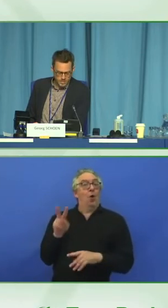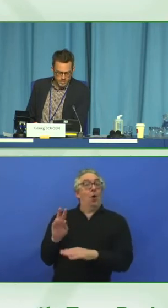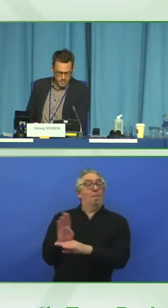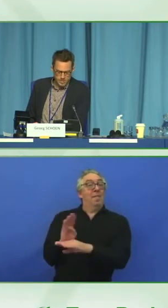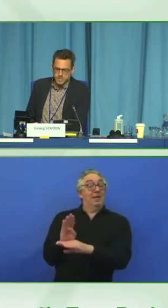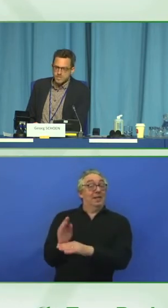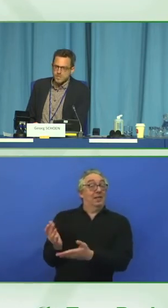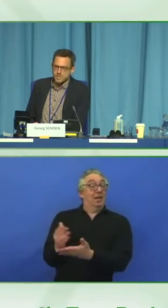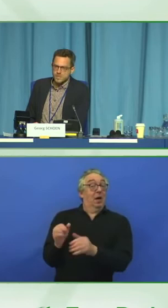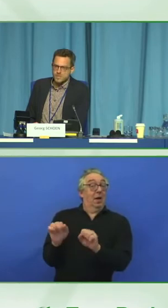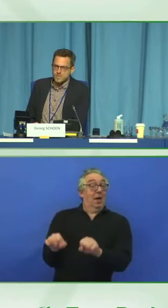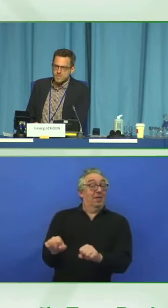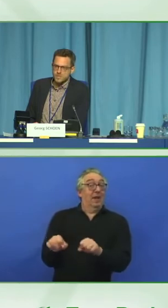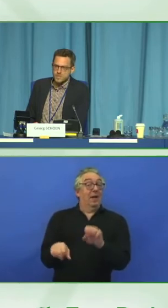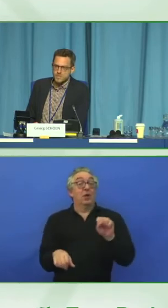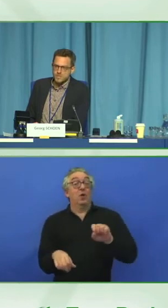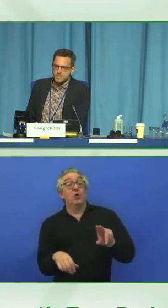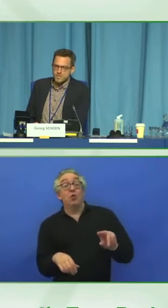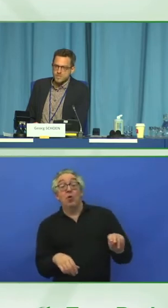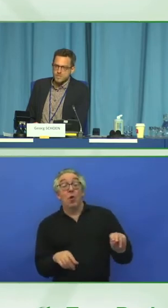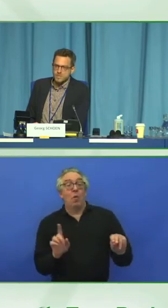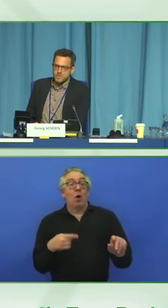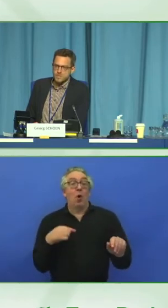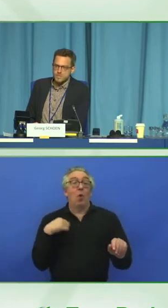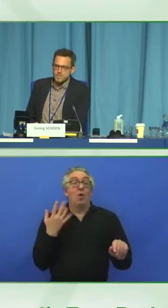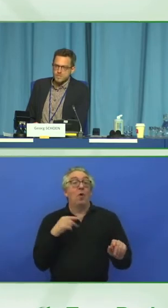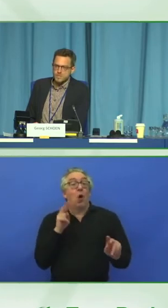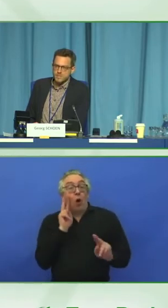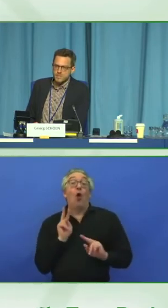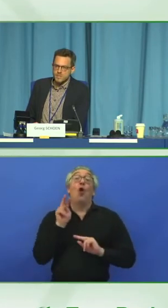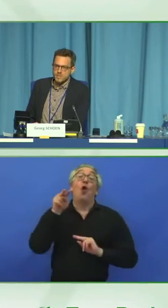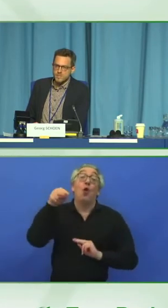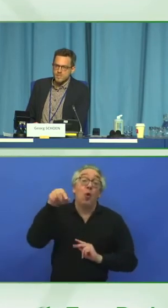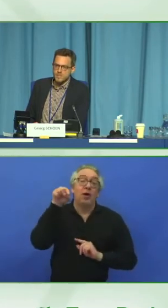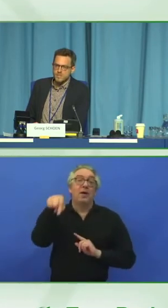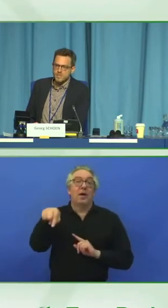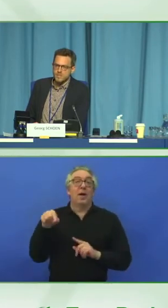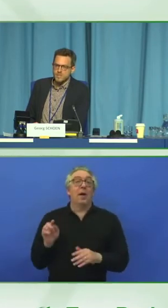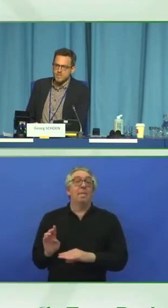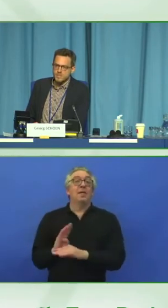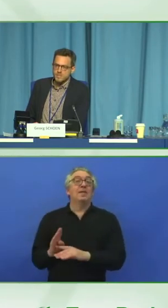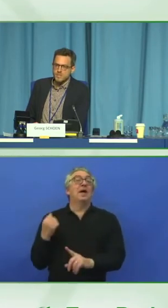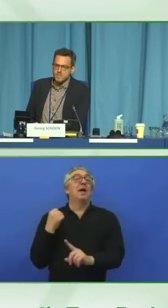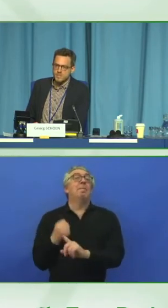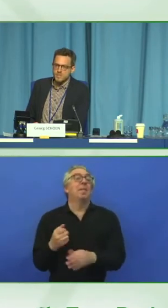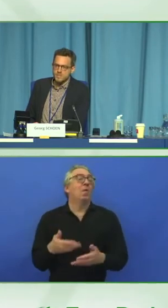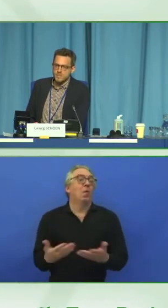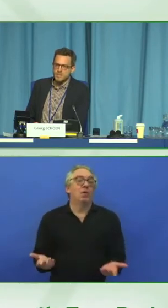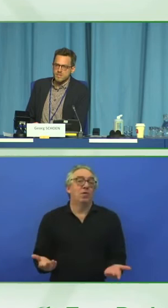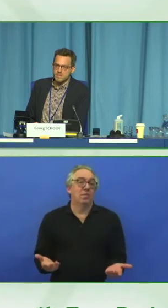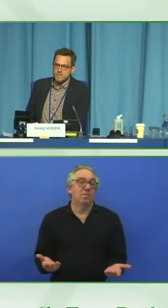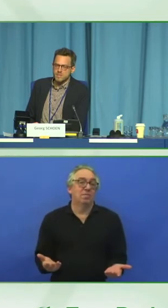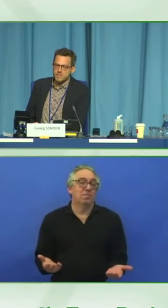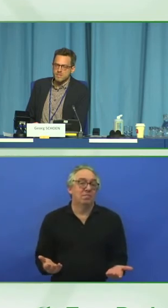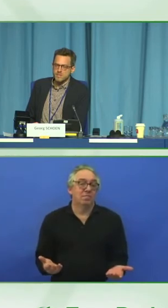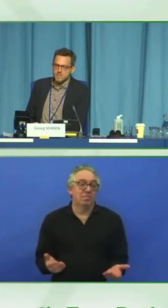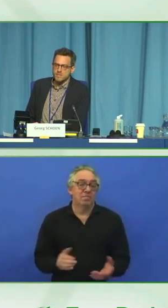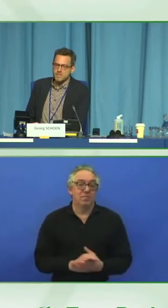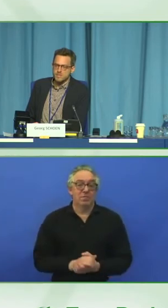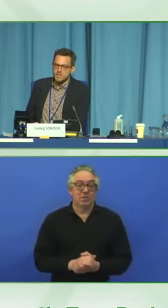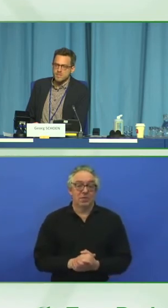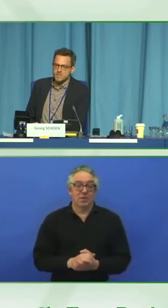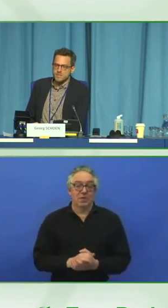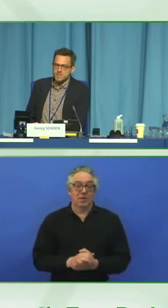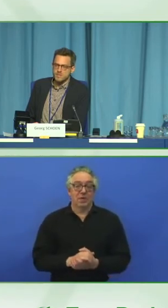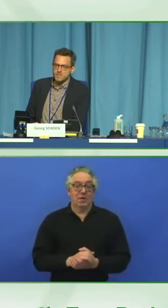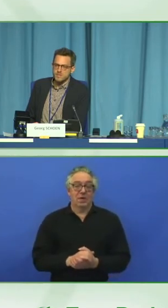day, there are these, if you want them to grow, the impact only grows when the organization grows, right? And the organization needs the right structure, it needs the